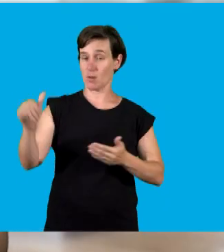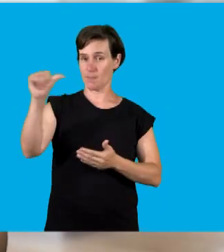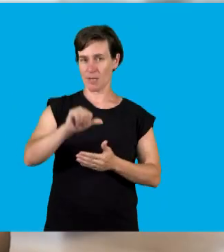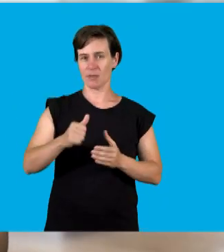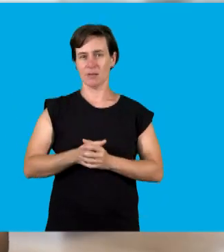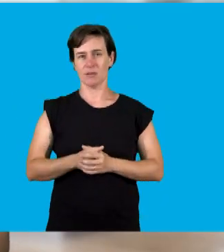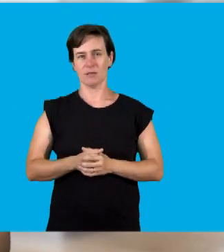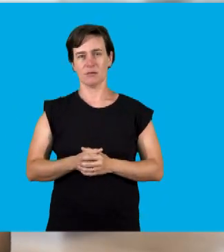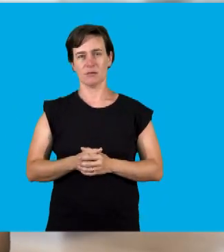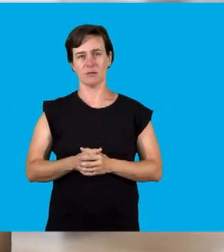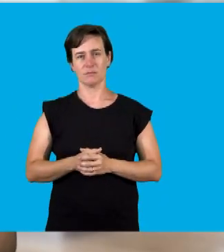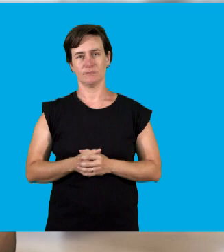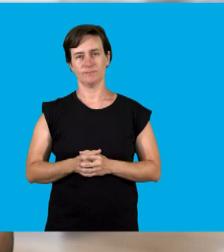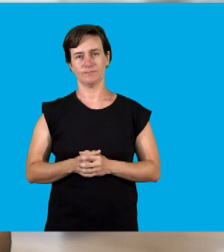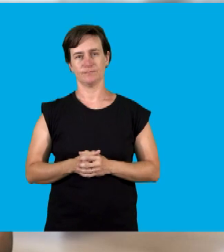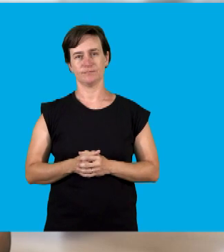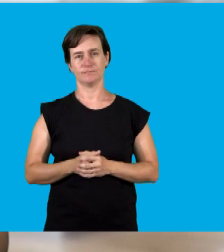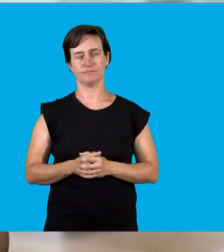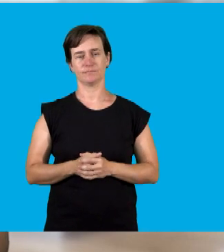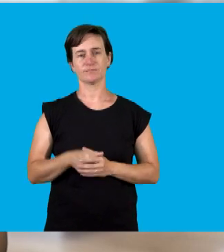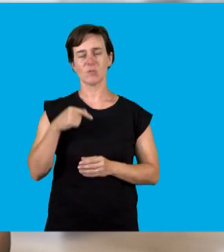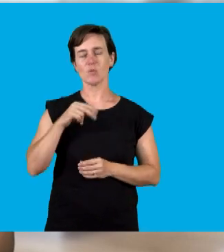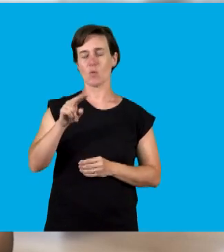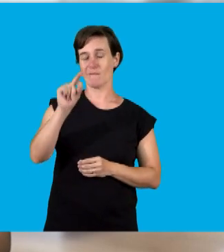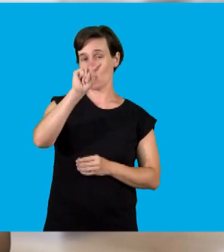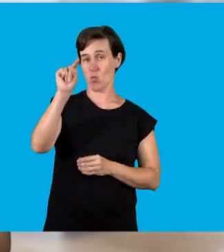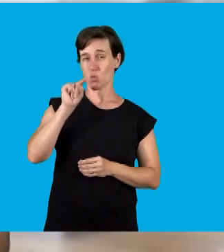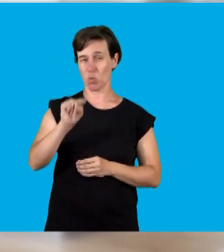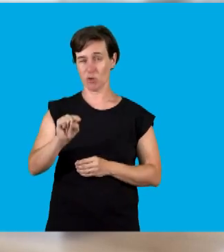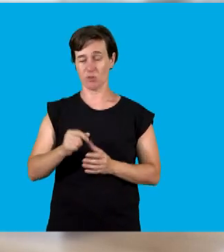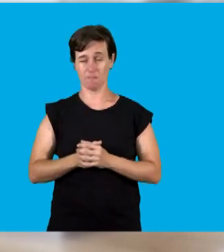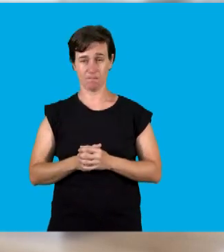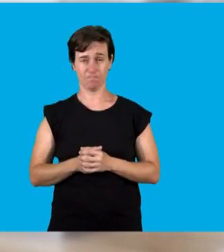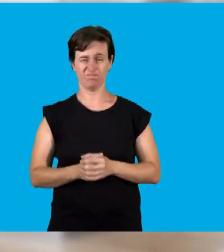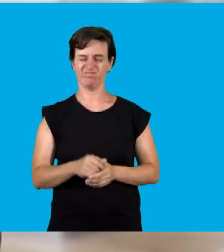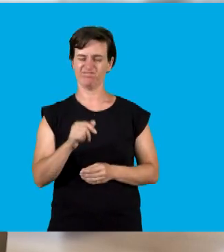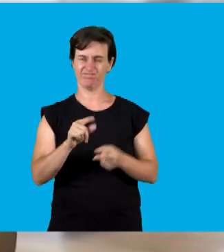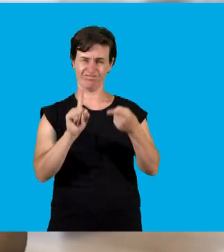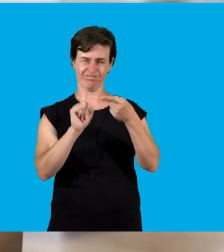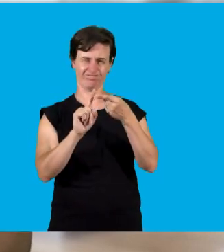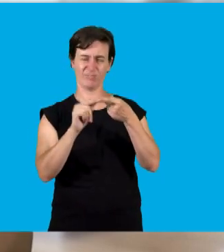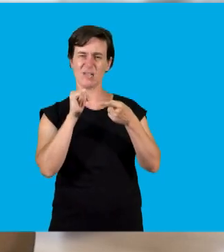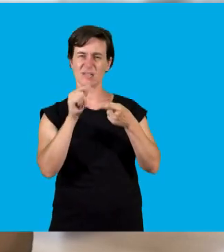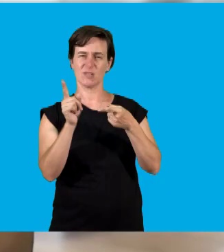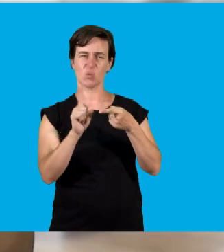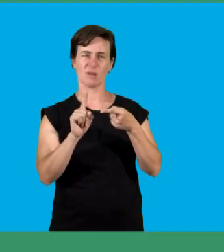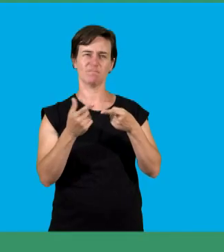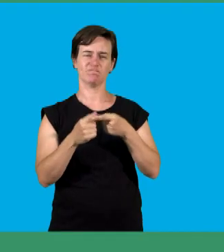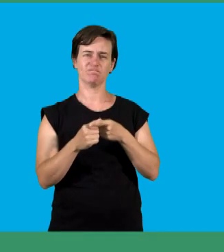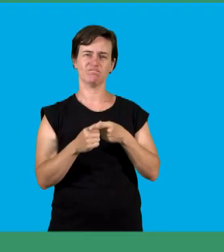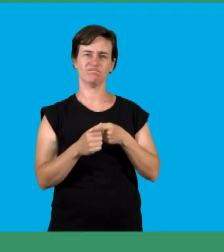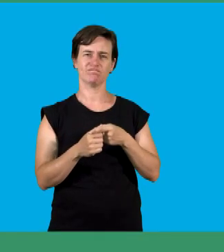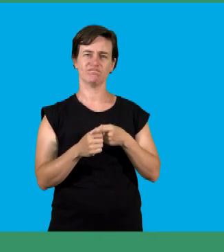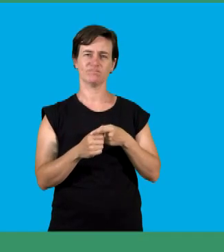Welcome back, grade 10s. Now let us look at our application questions. We'll start with this one. It says classify the